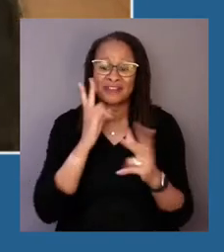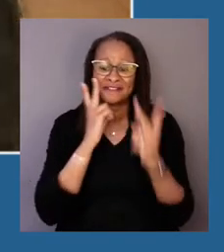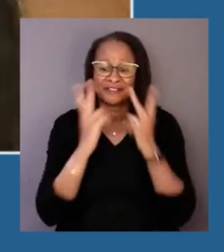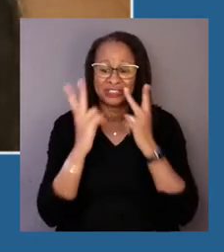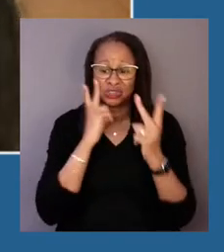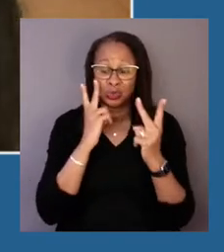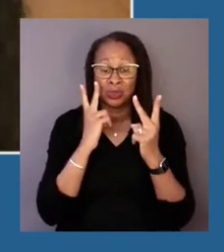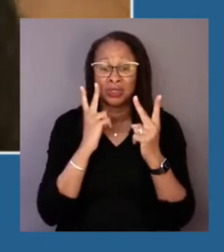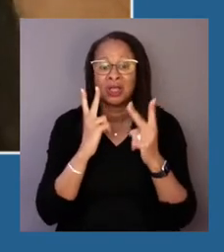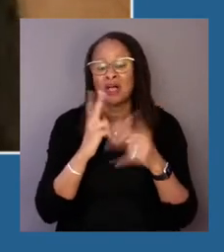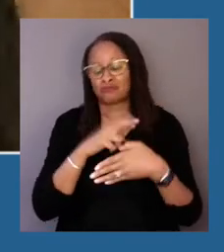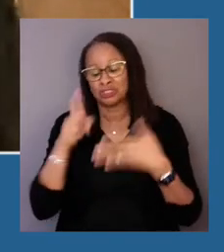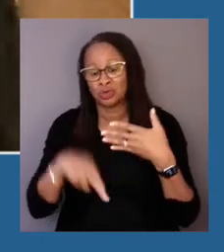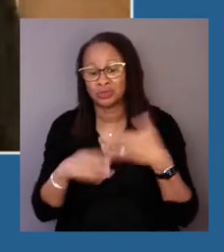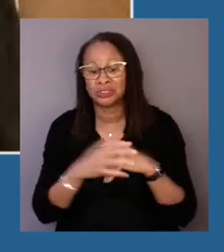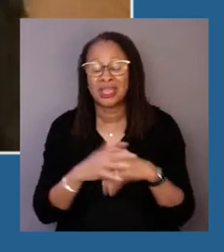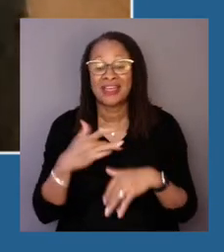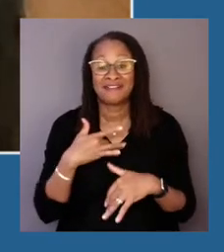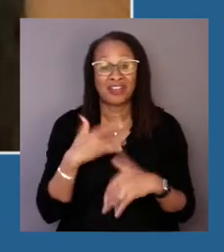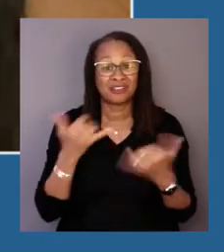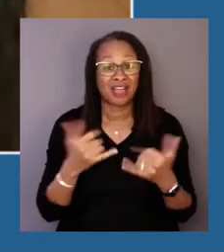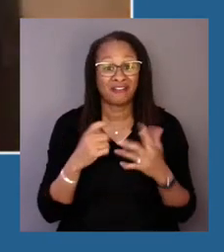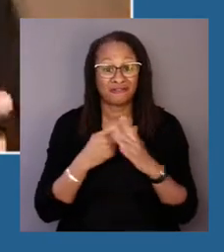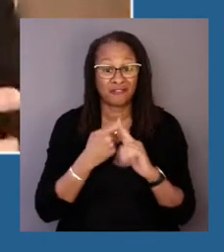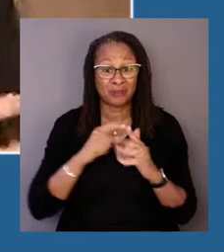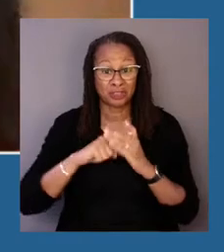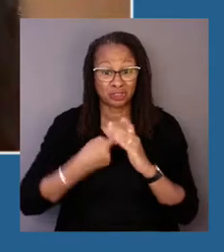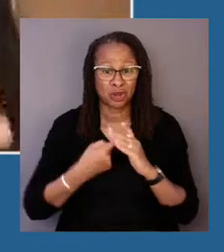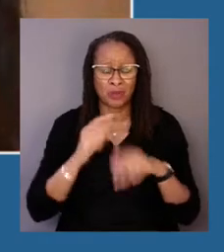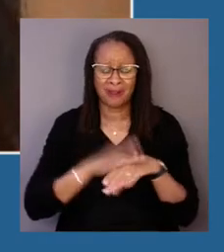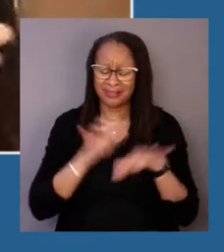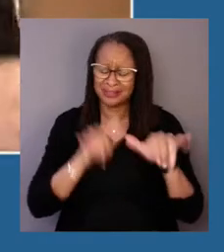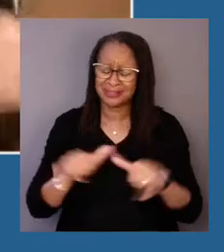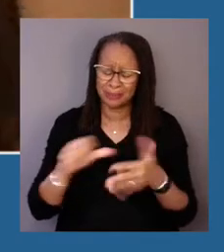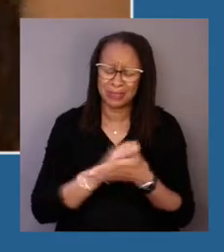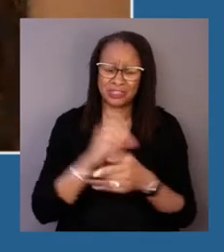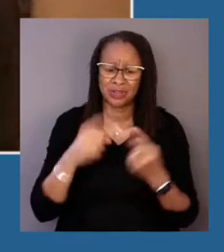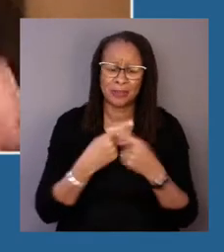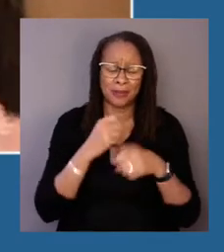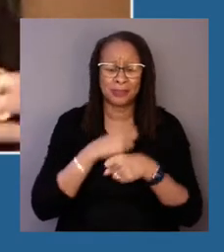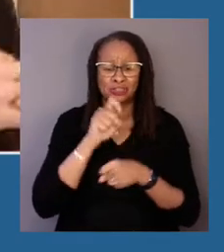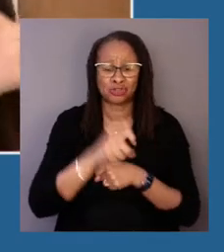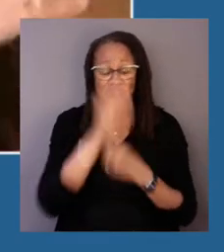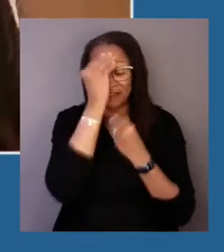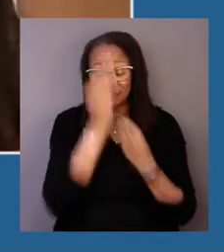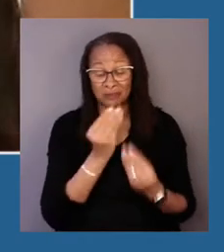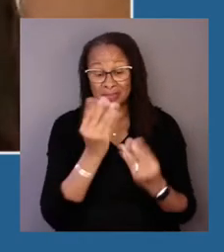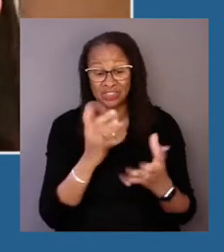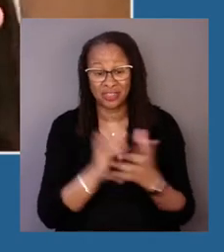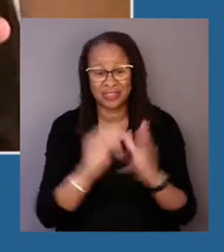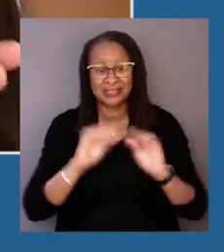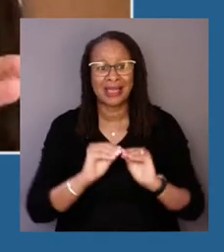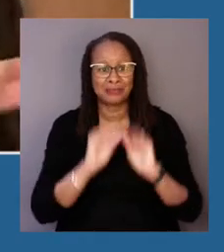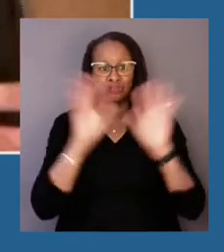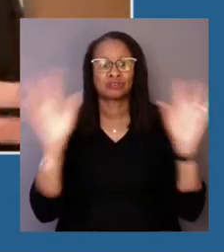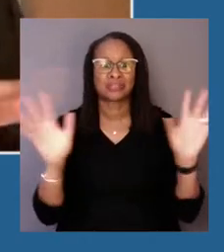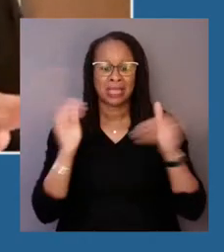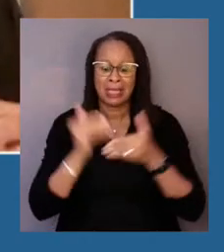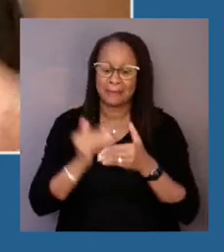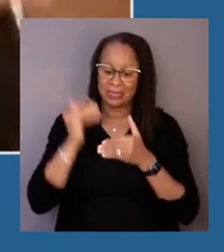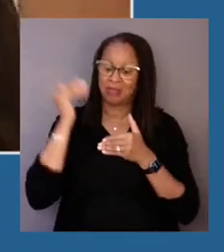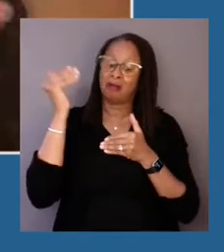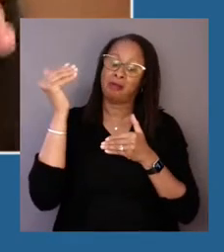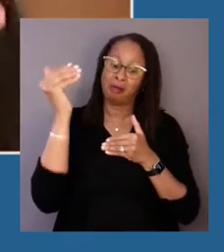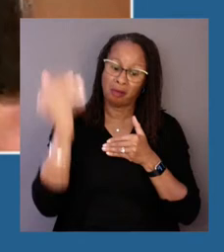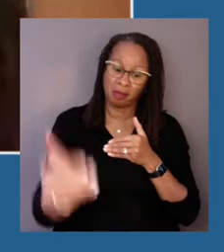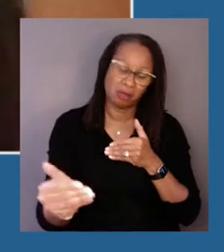output. And it felt like right from the get-go, we were on the same page about making sure that the information was absolutely kind of